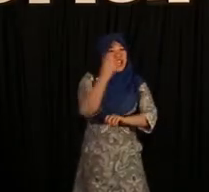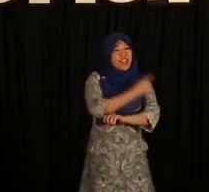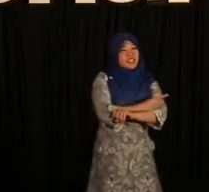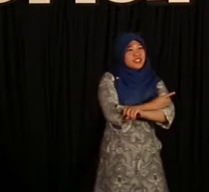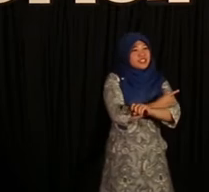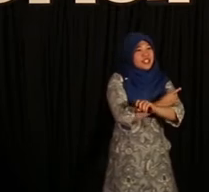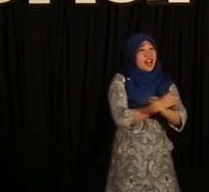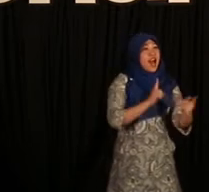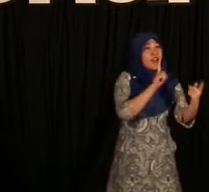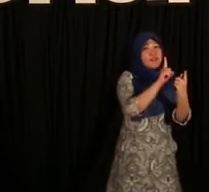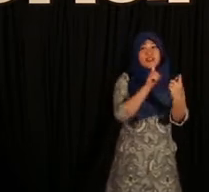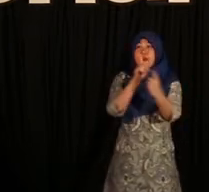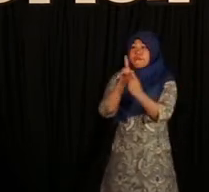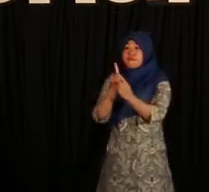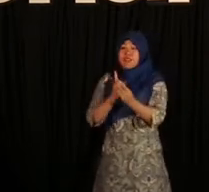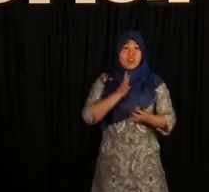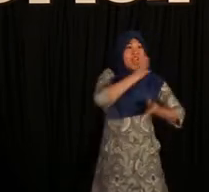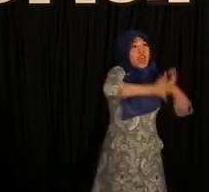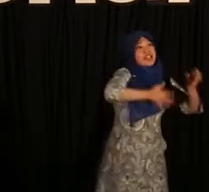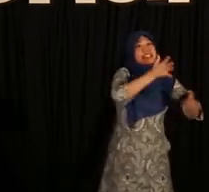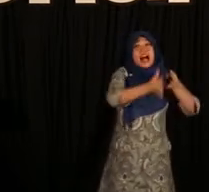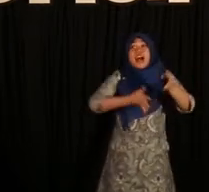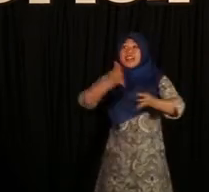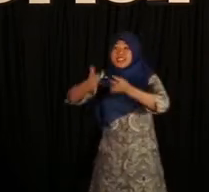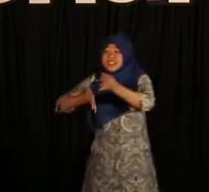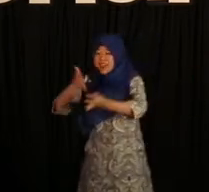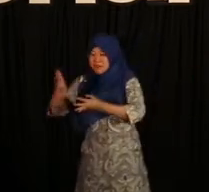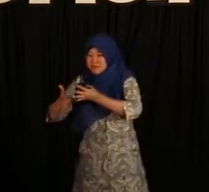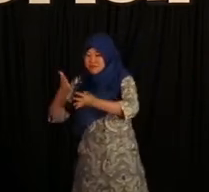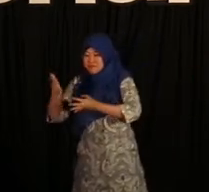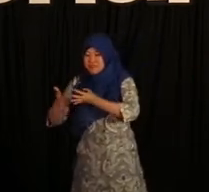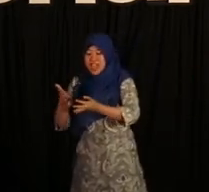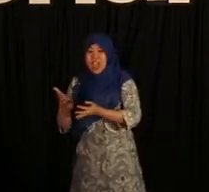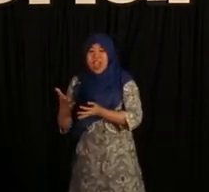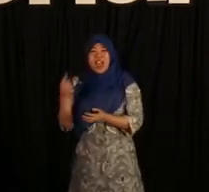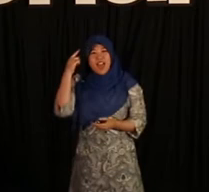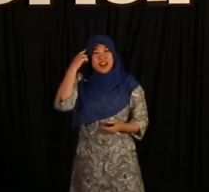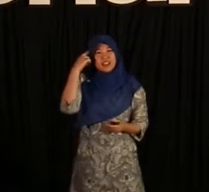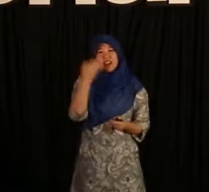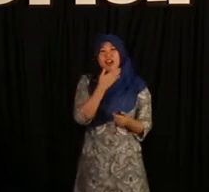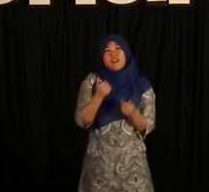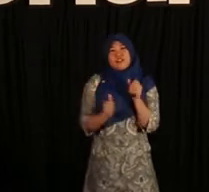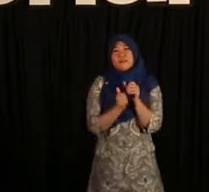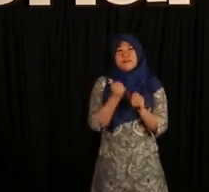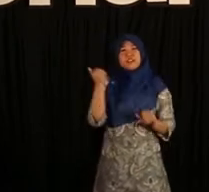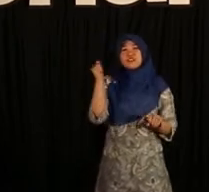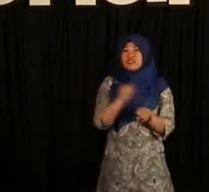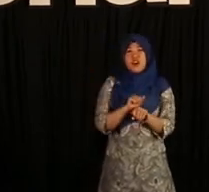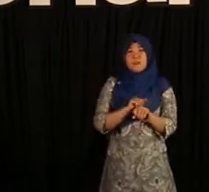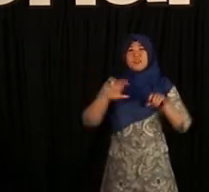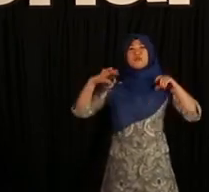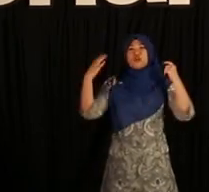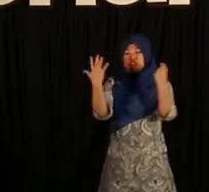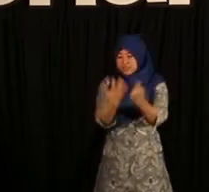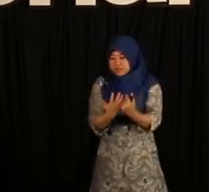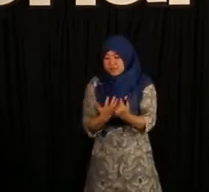Every day, I meet them, and I sign to them. And I think I have the best